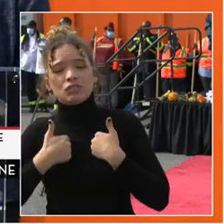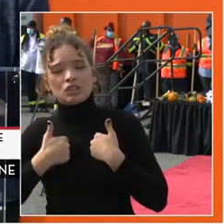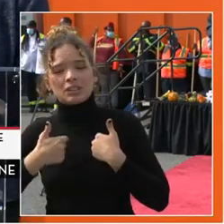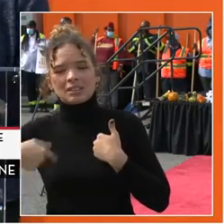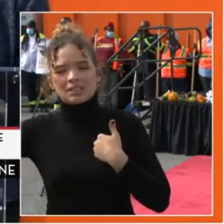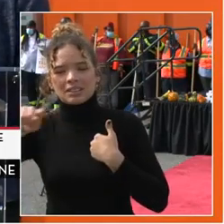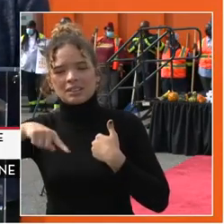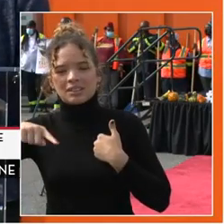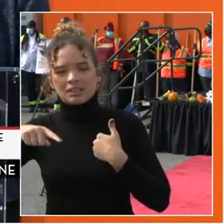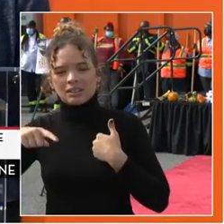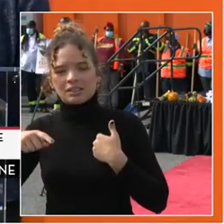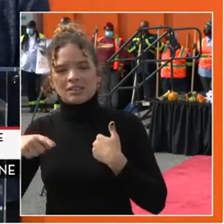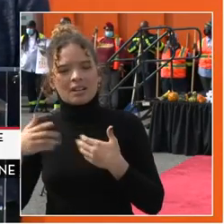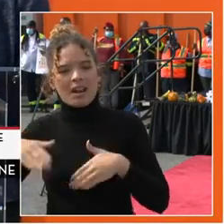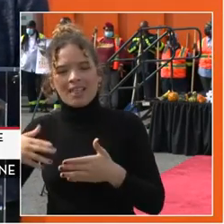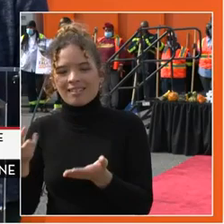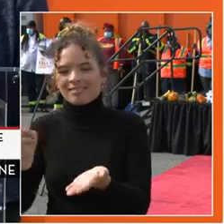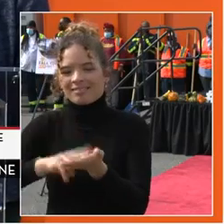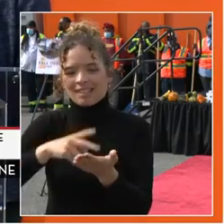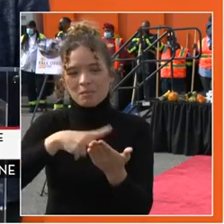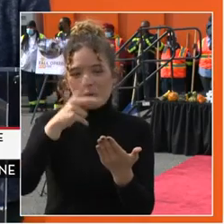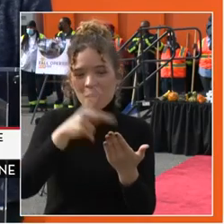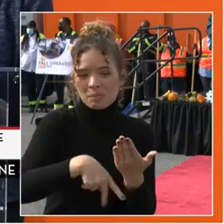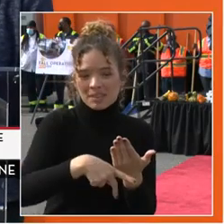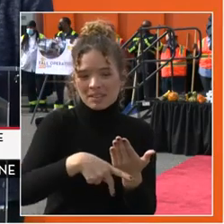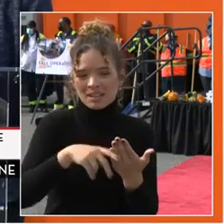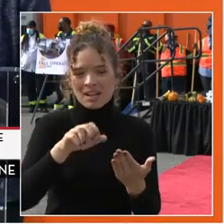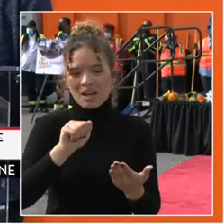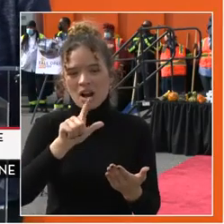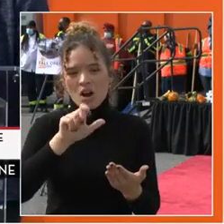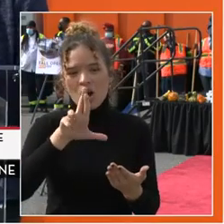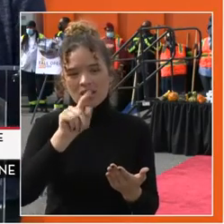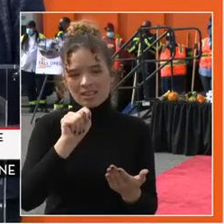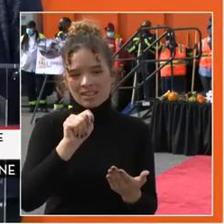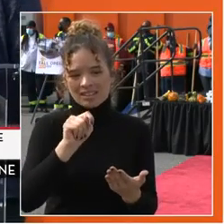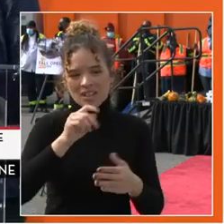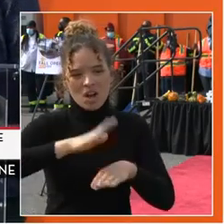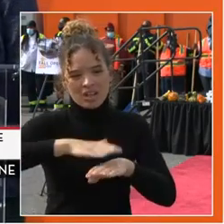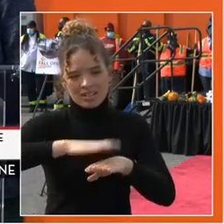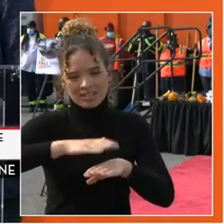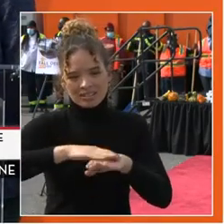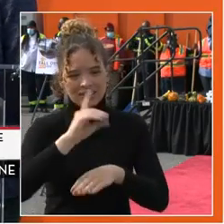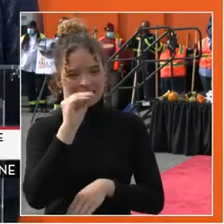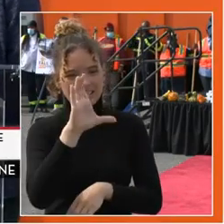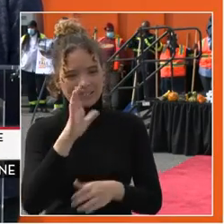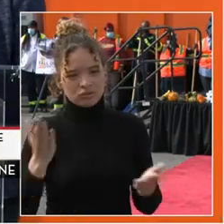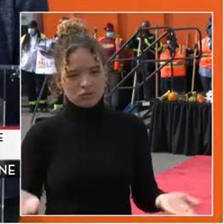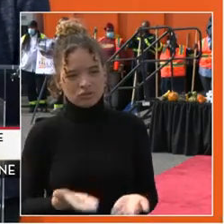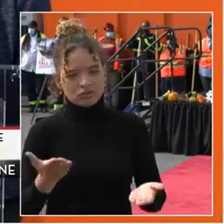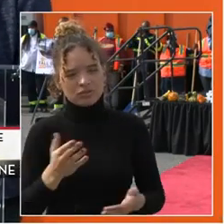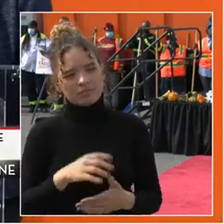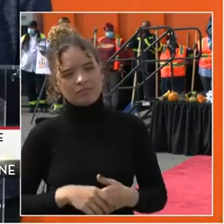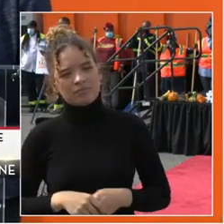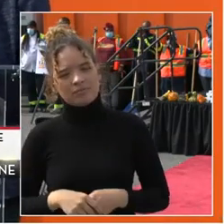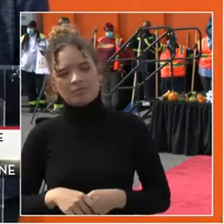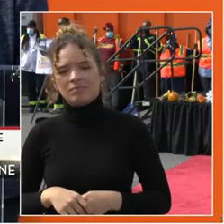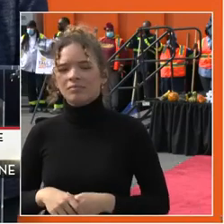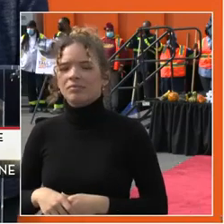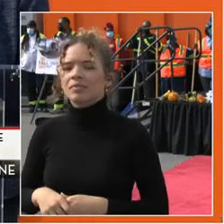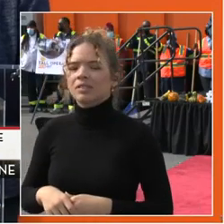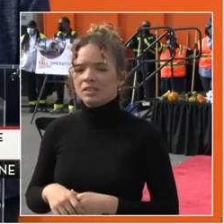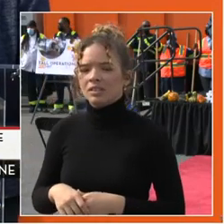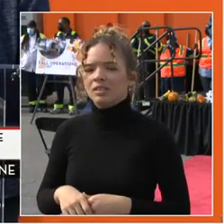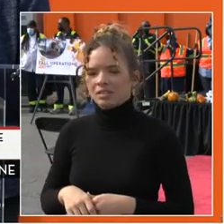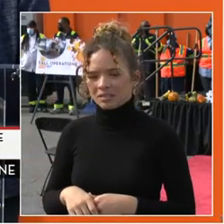piece that could, keep them in the know. Well, we always want people to be signed up for Alert DC, and quite a lot of people are. It's